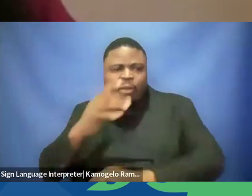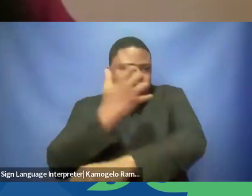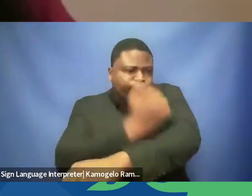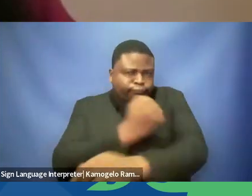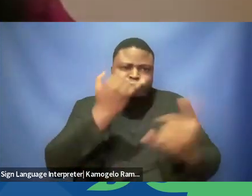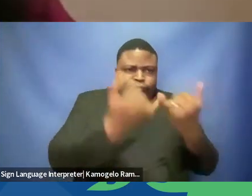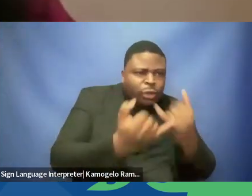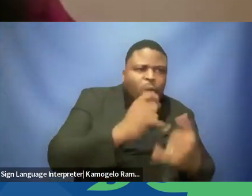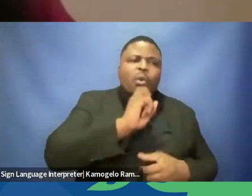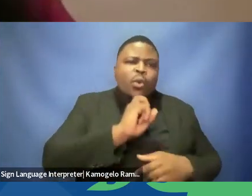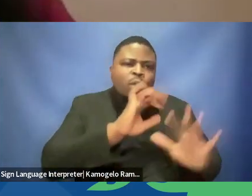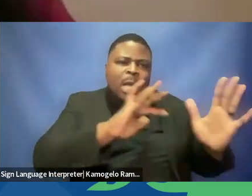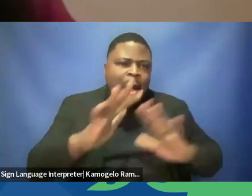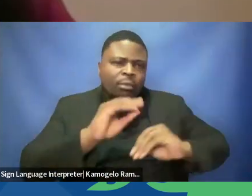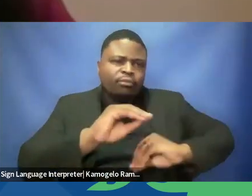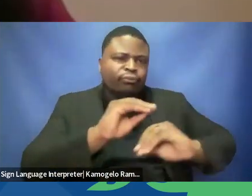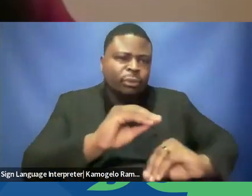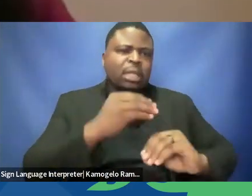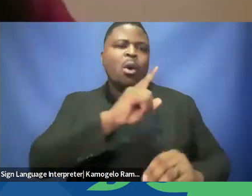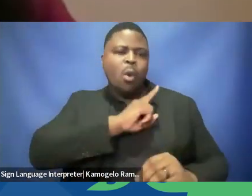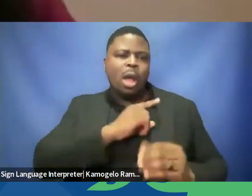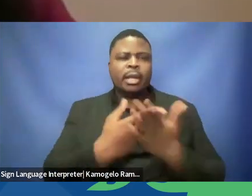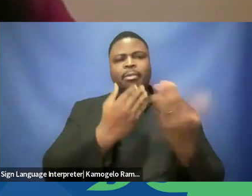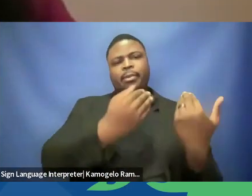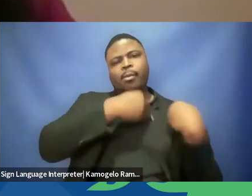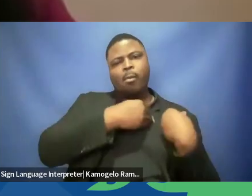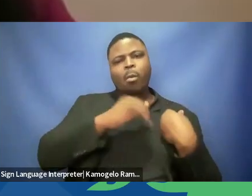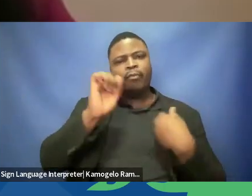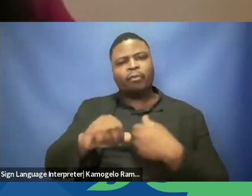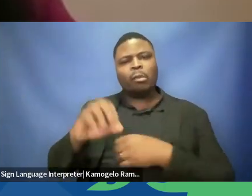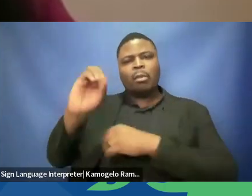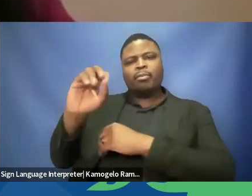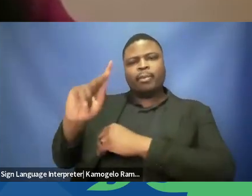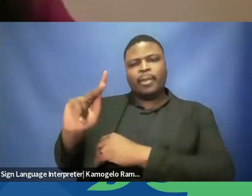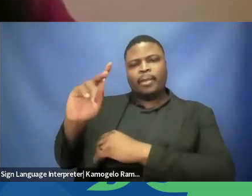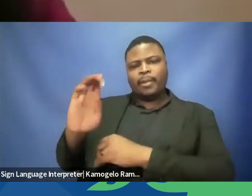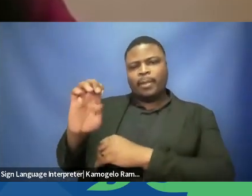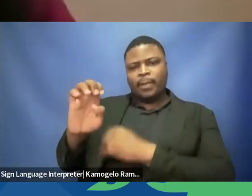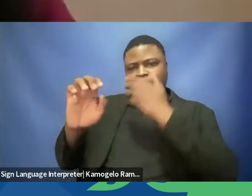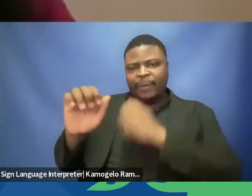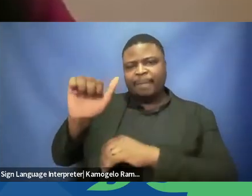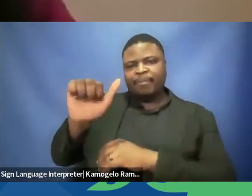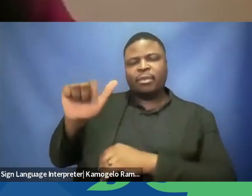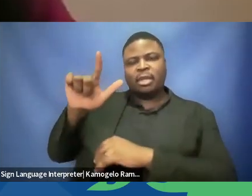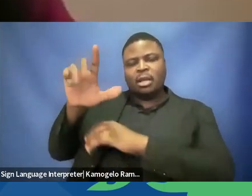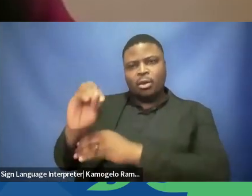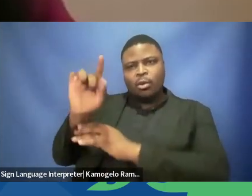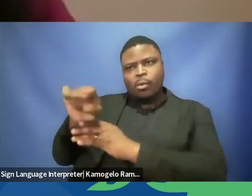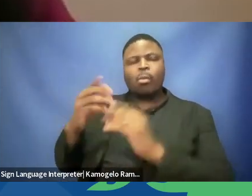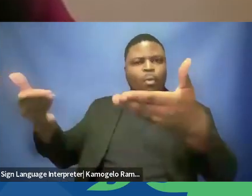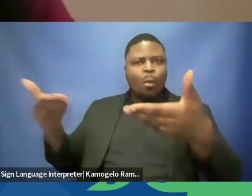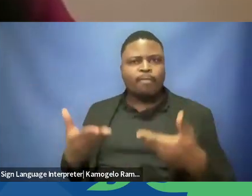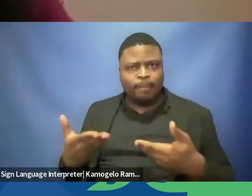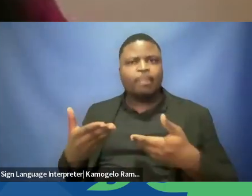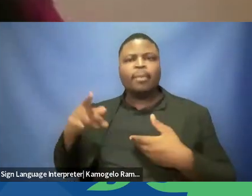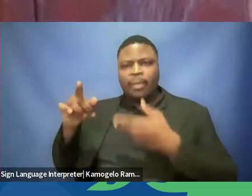drugs. Darlene, you are absolutely welcome, and thank you so much for sharing your programmatic experience as you have found it in Kenya.